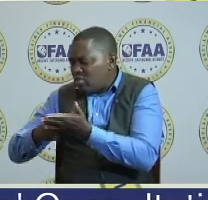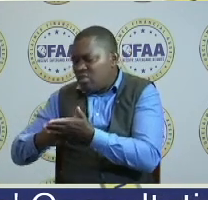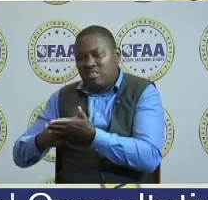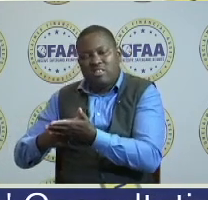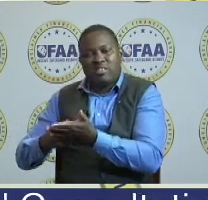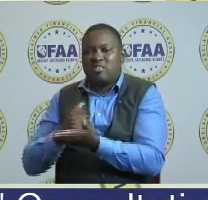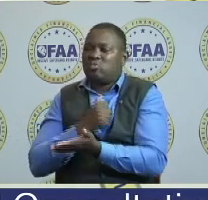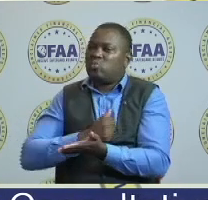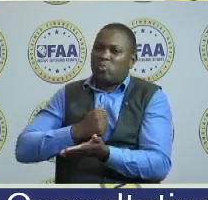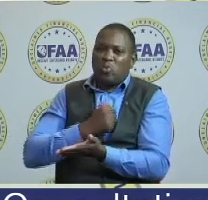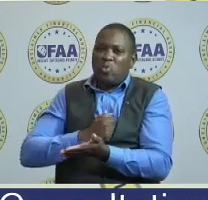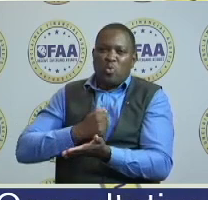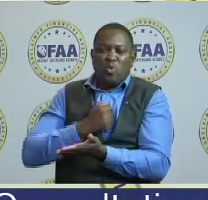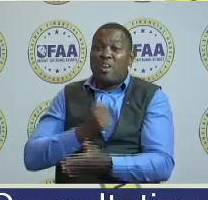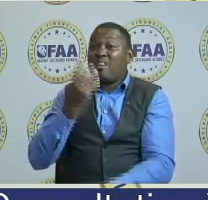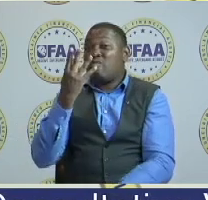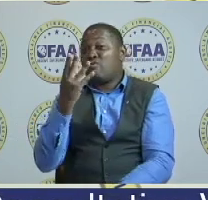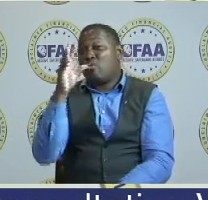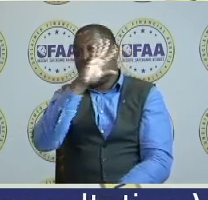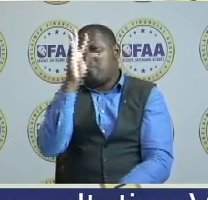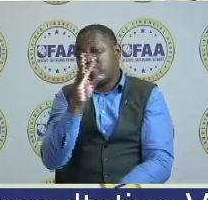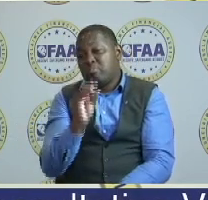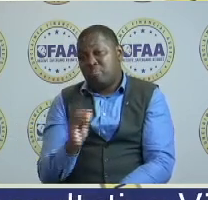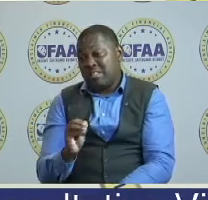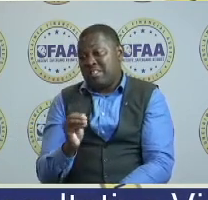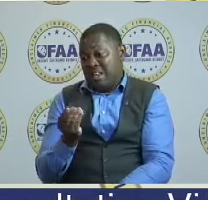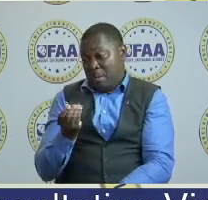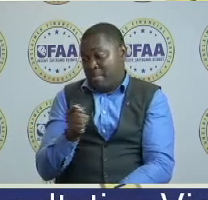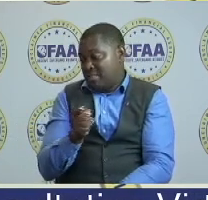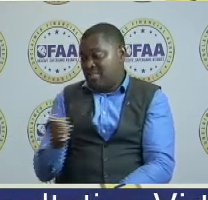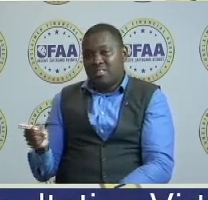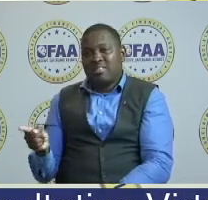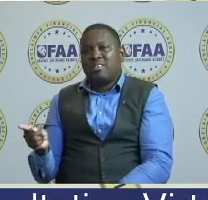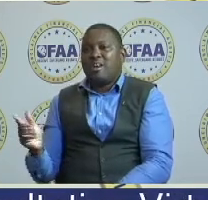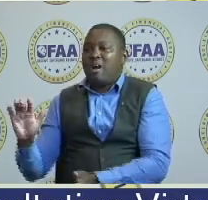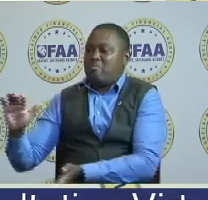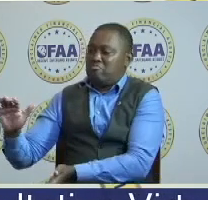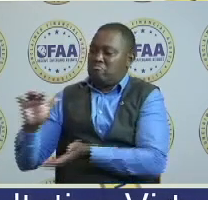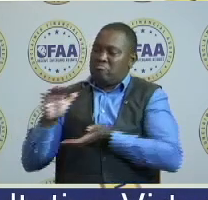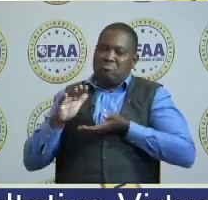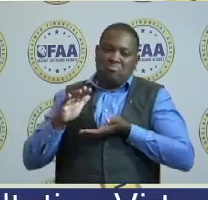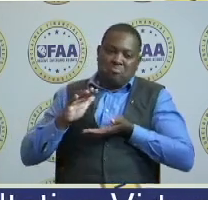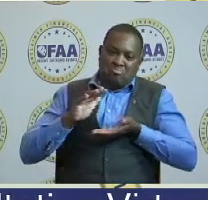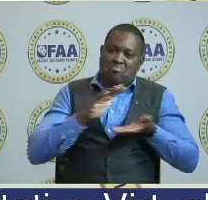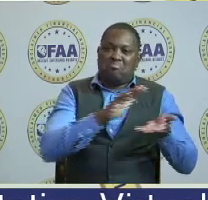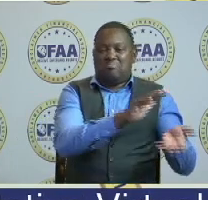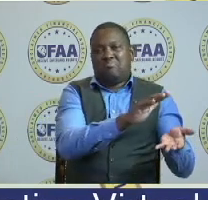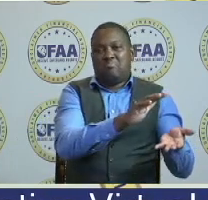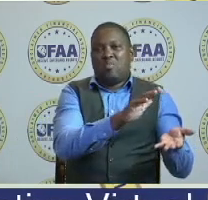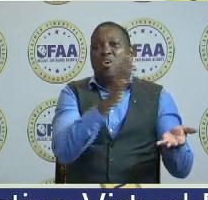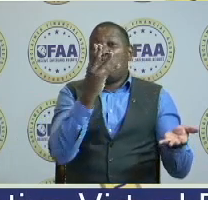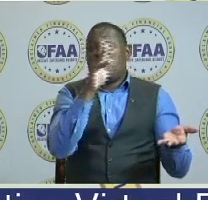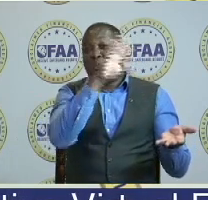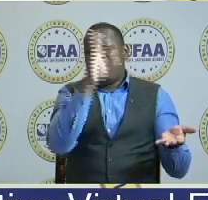unfortunately, less than 4% of that money has actually then been remitted to